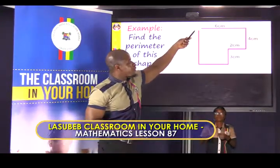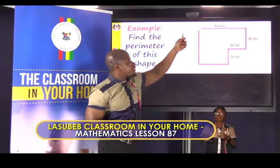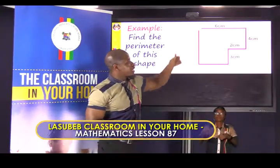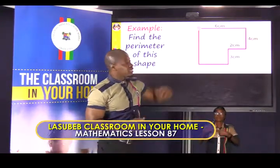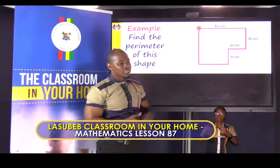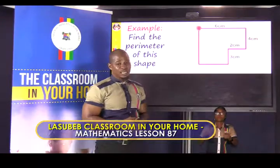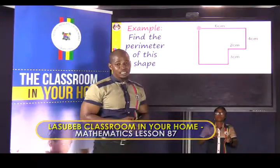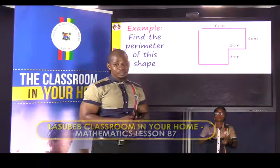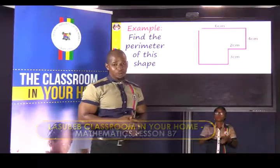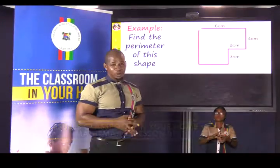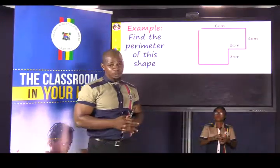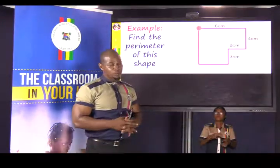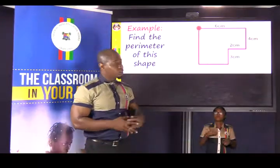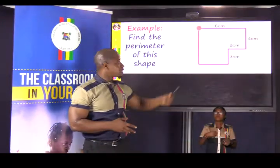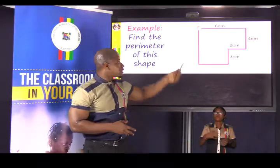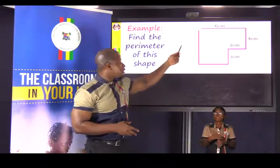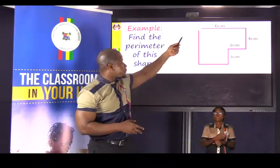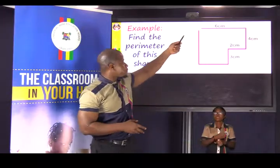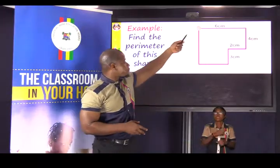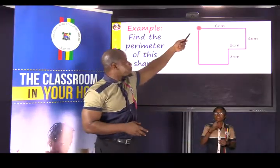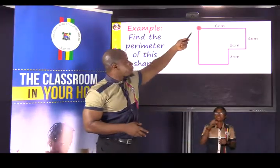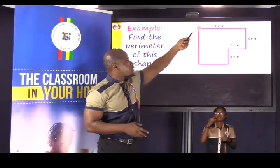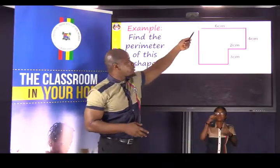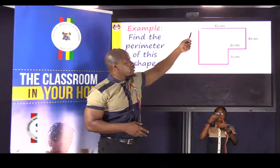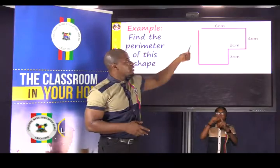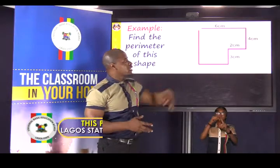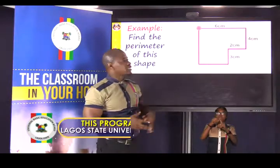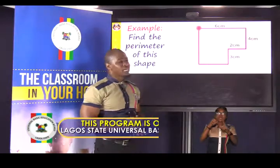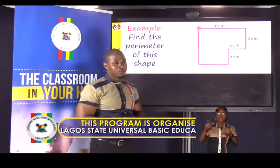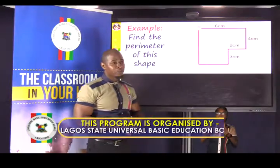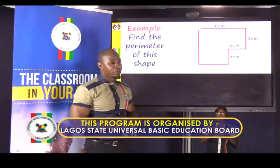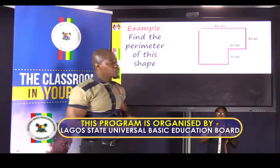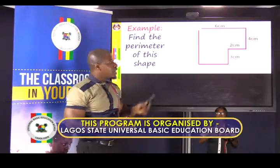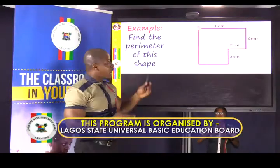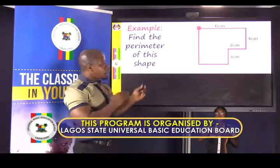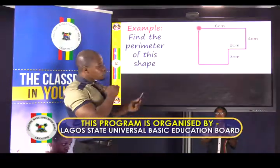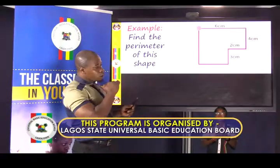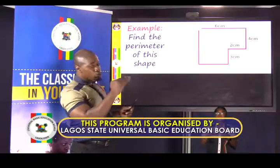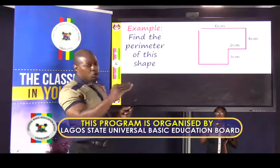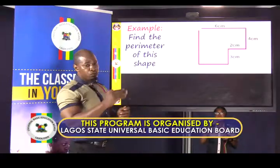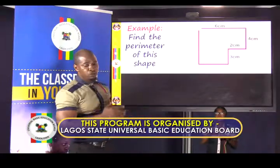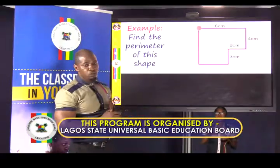take this point as our starting point. We'll take this point as our starting point,